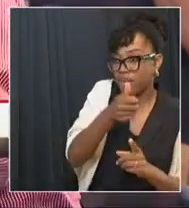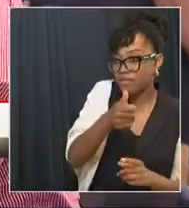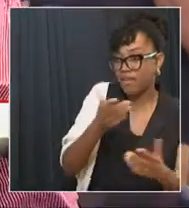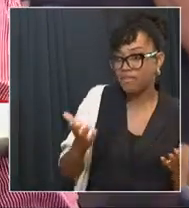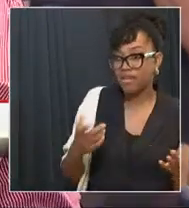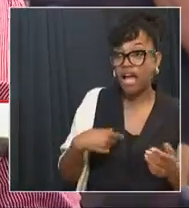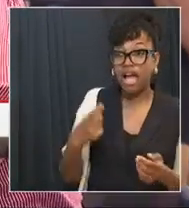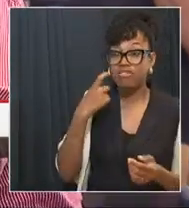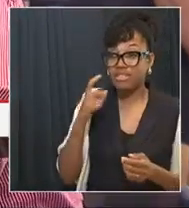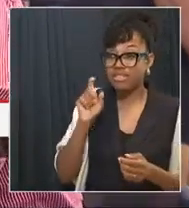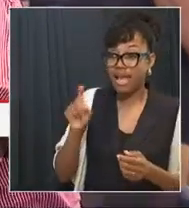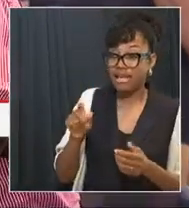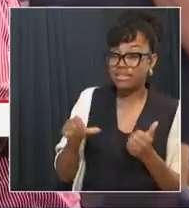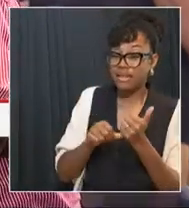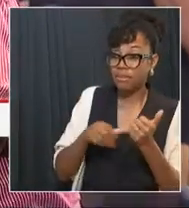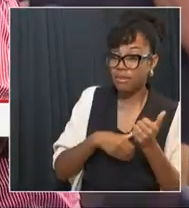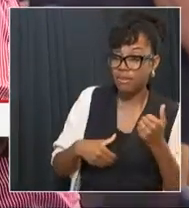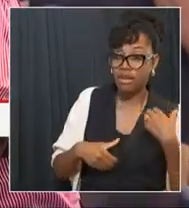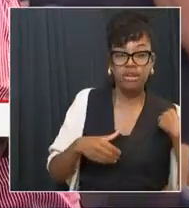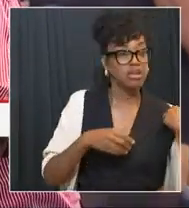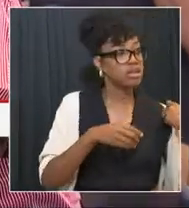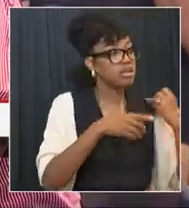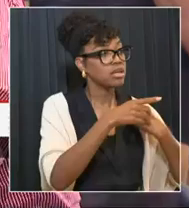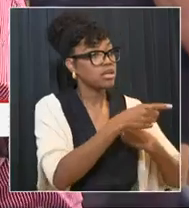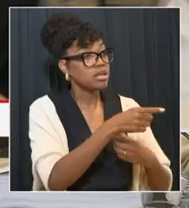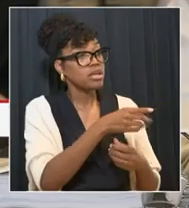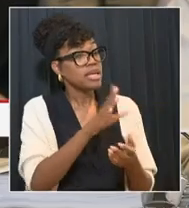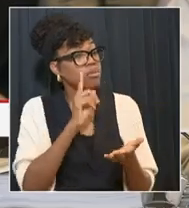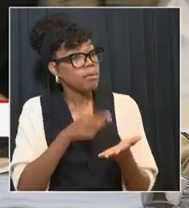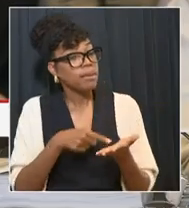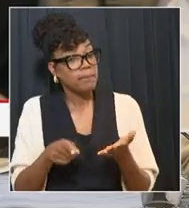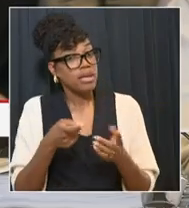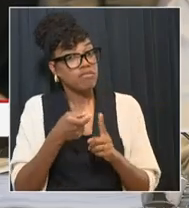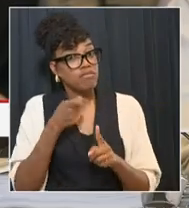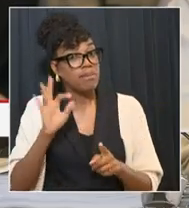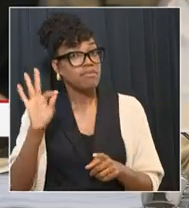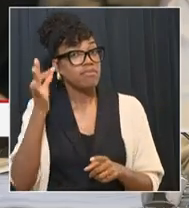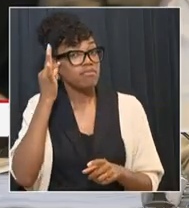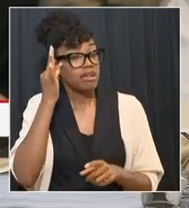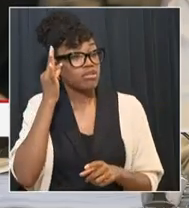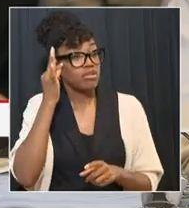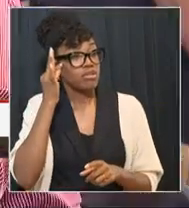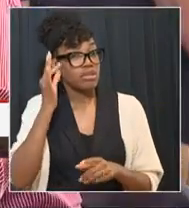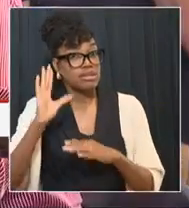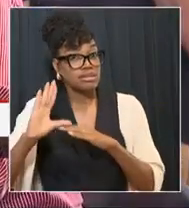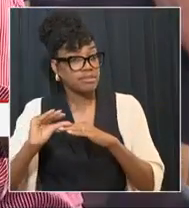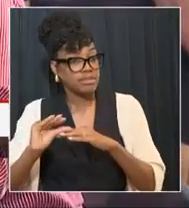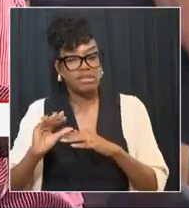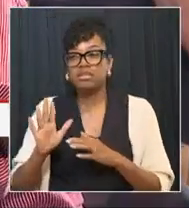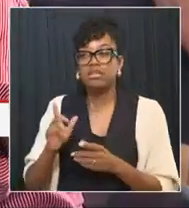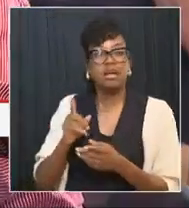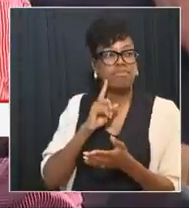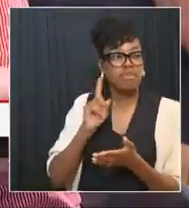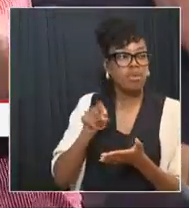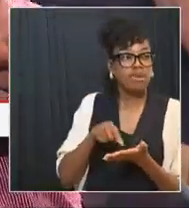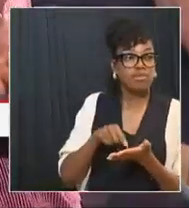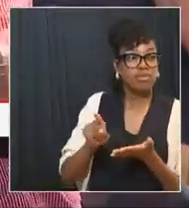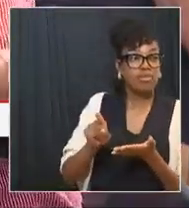the deputy. It would be paid for by their federal subsidy. They would have to pay out of pocket for that. Get the basic health